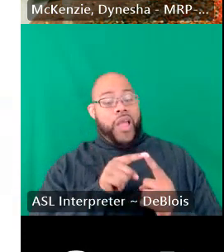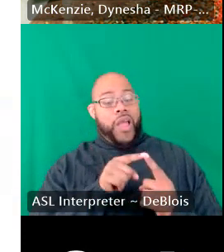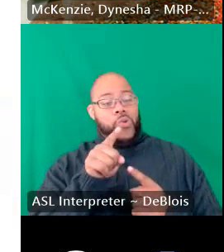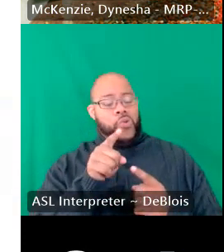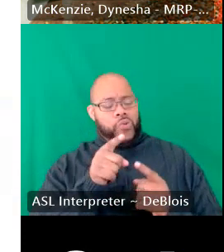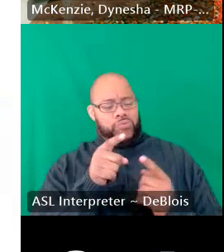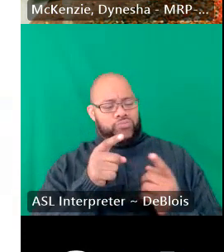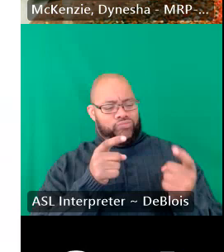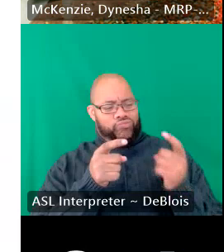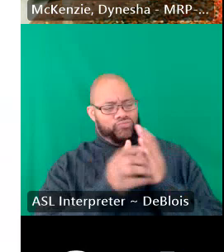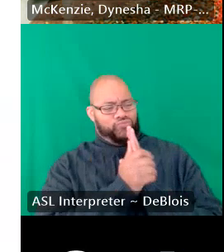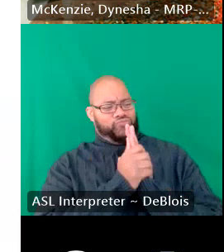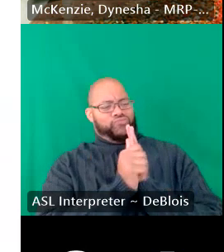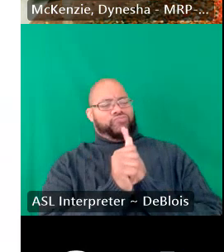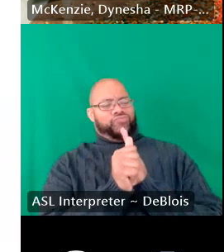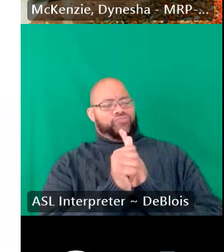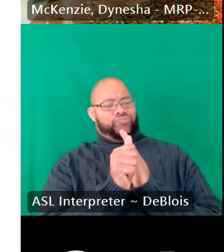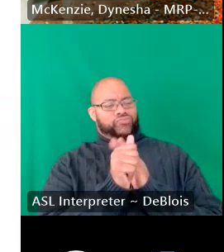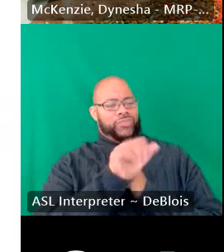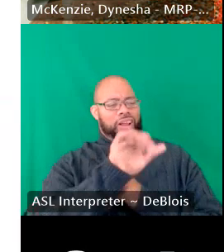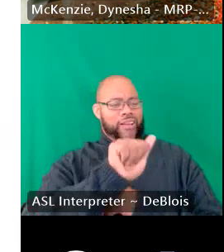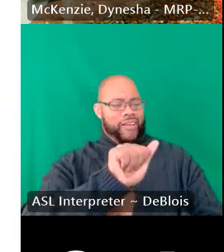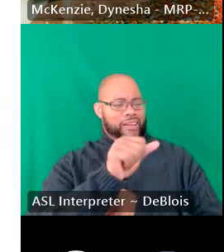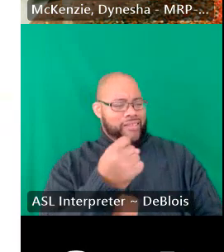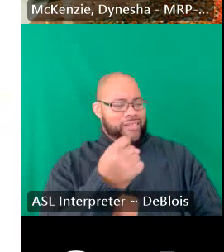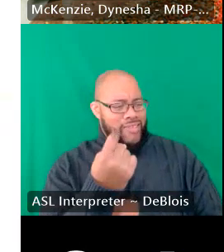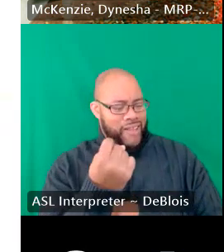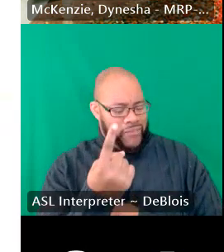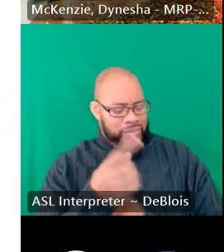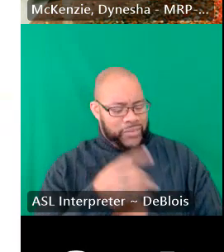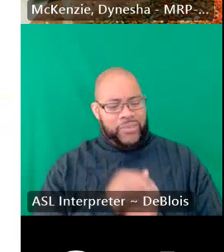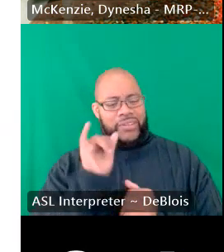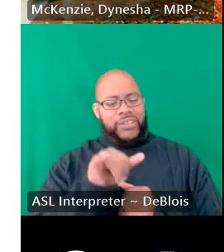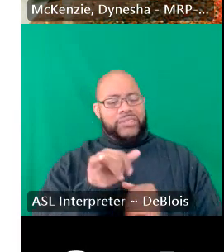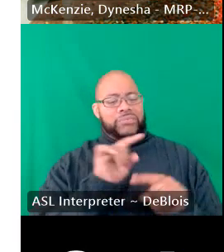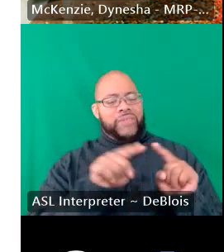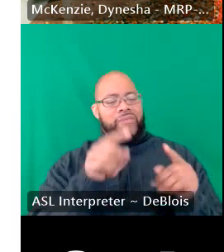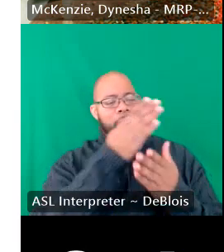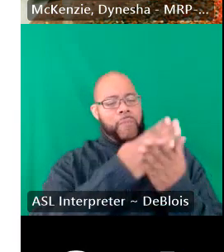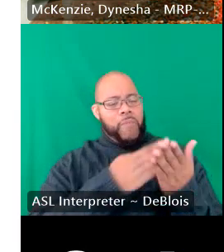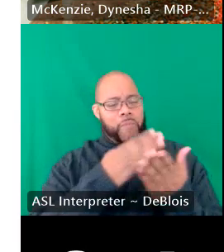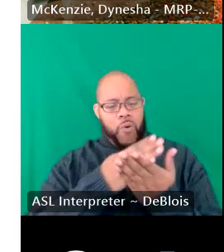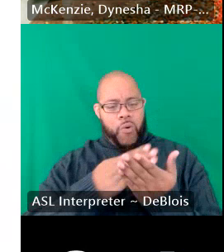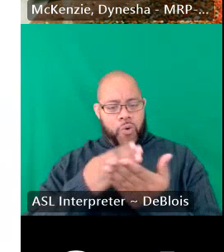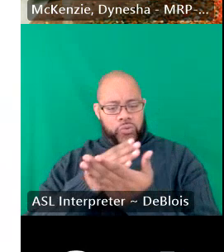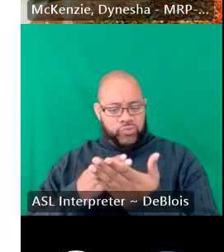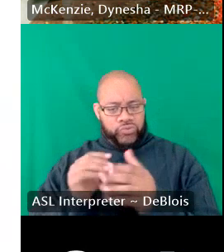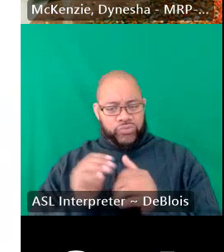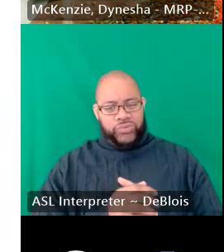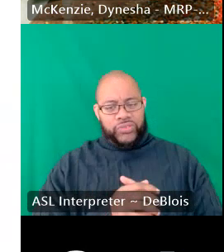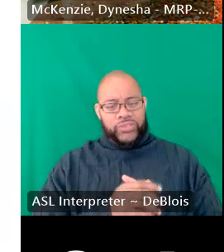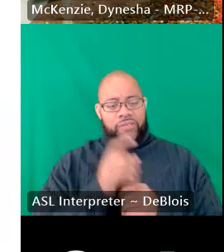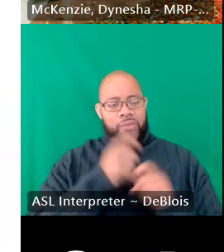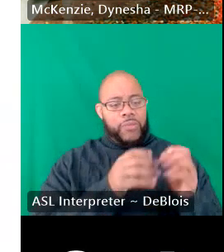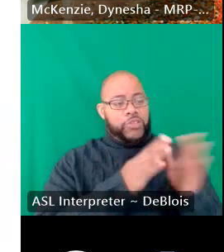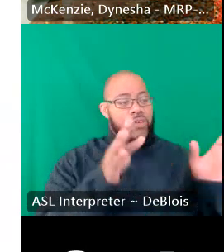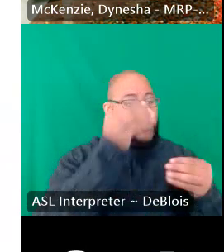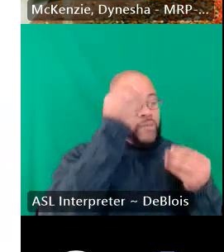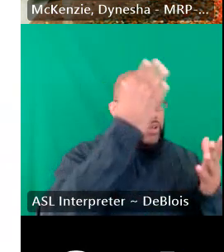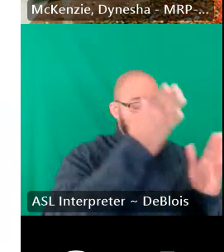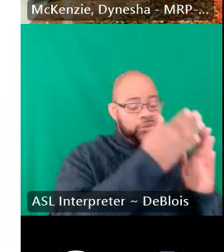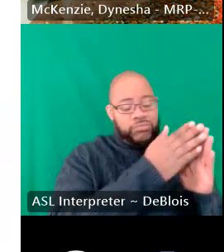mastered Circular A-11. And these are the various parts. It runs from general information to the